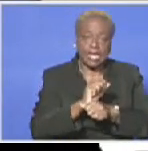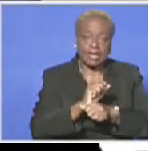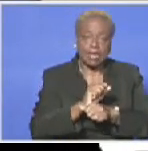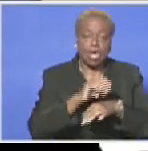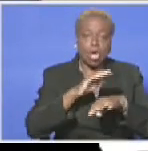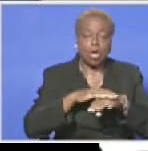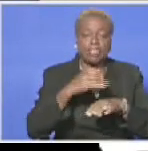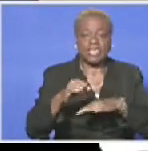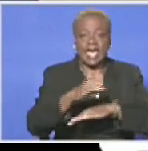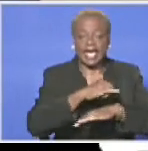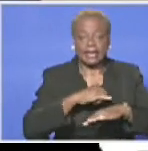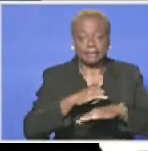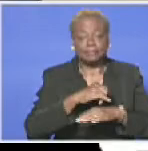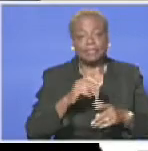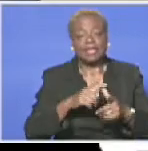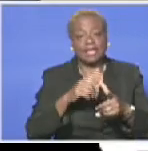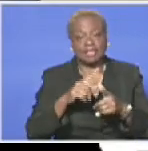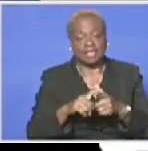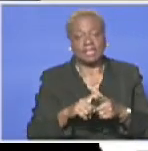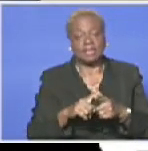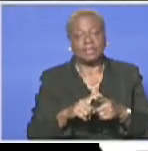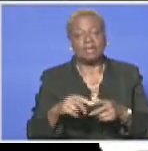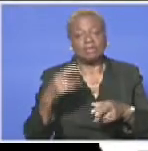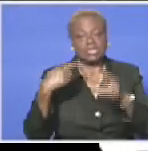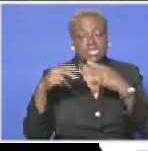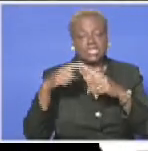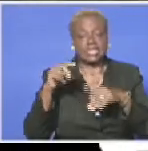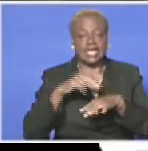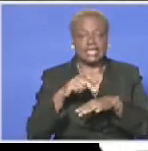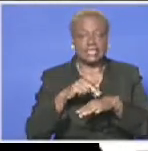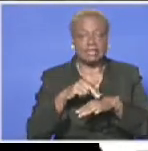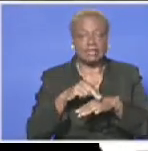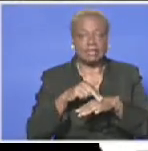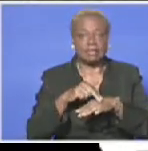go on pre-arranged excursions. The tourism minister is asking